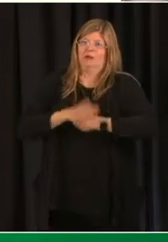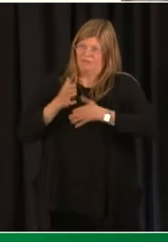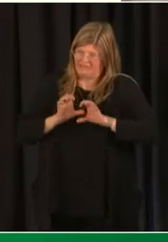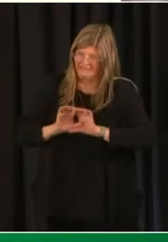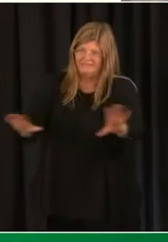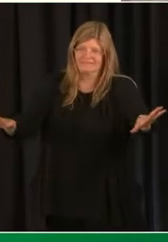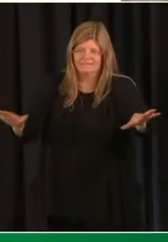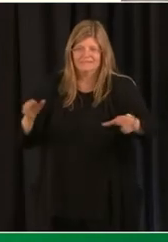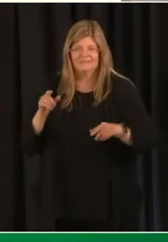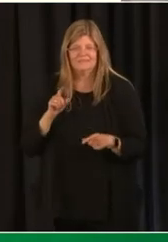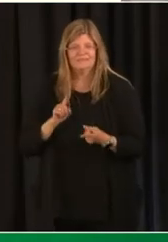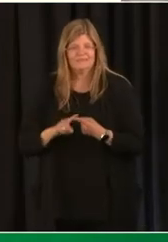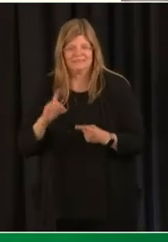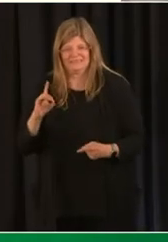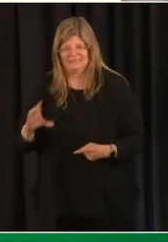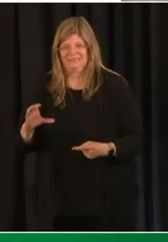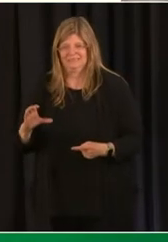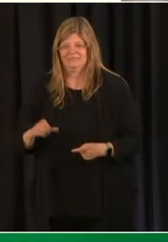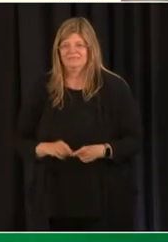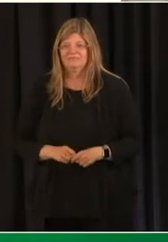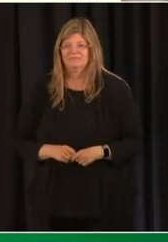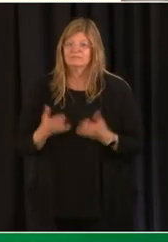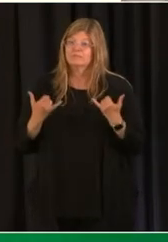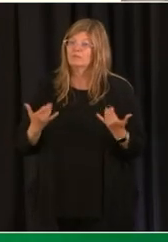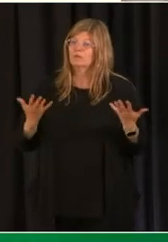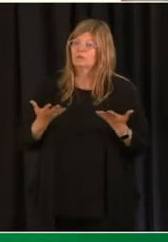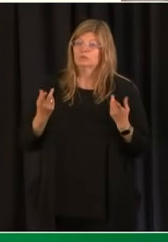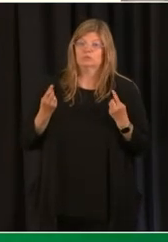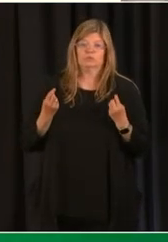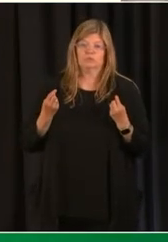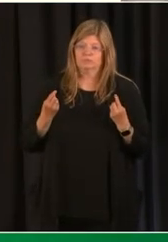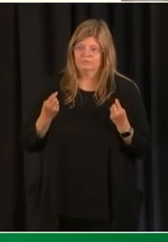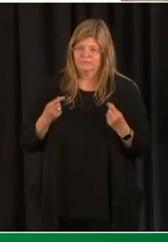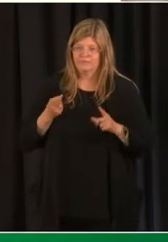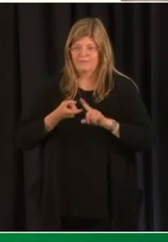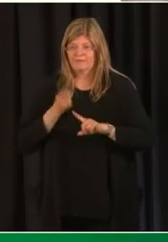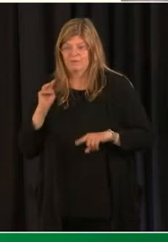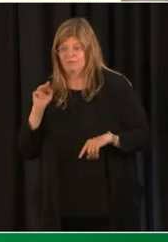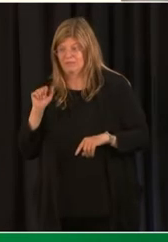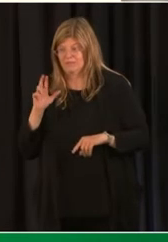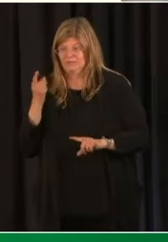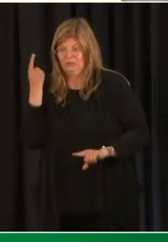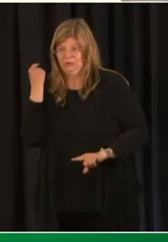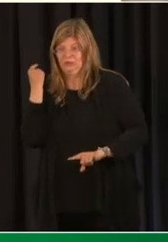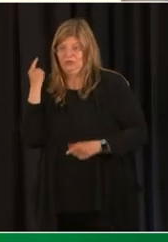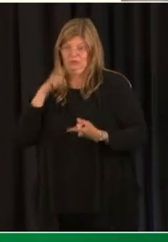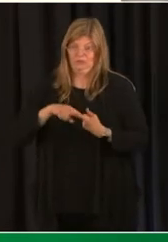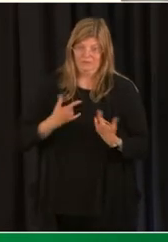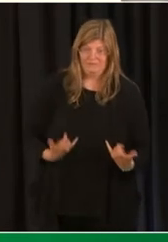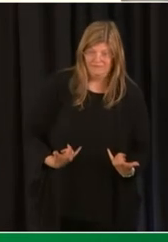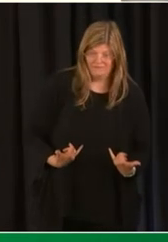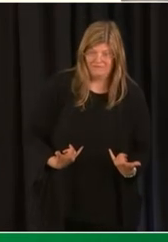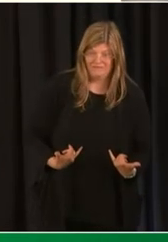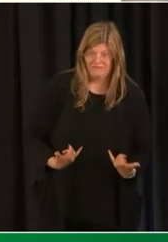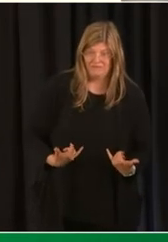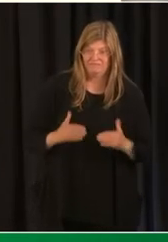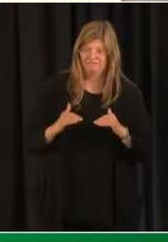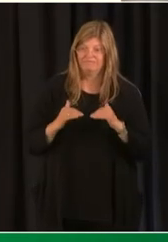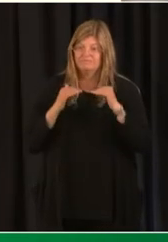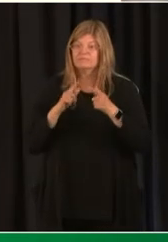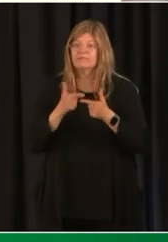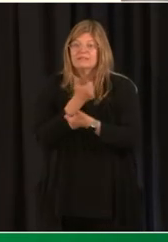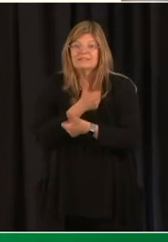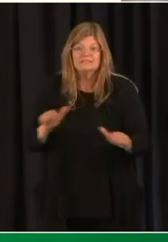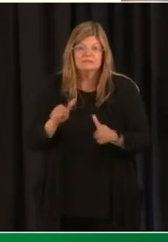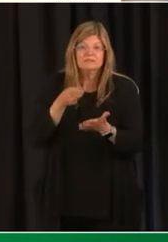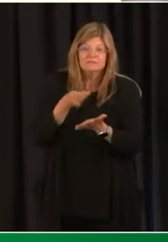happen. One thing that we have been able to do and started to do from March of last year was to step up from any source we